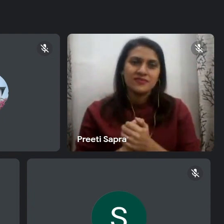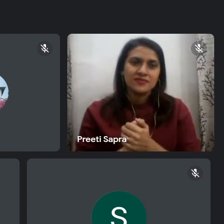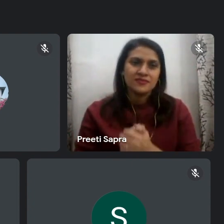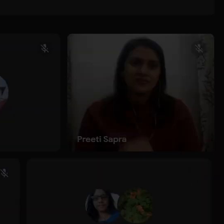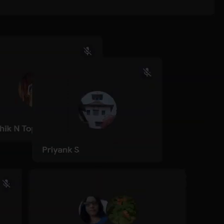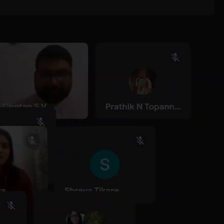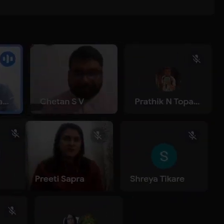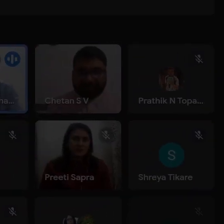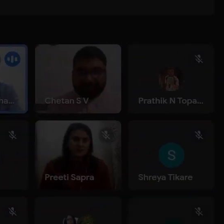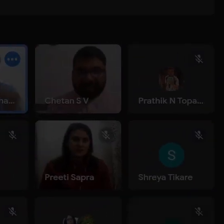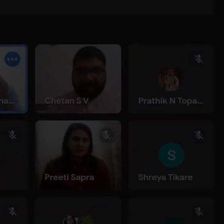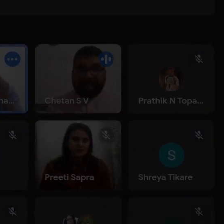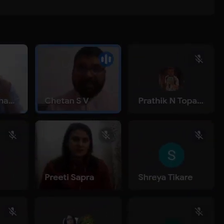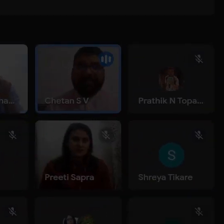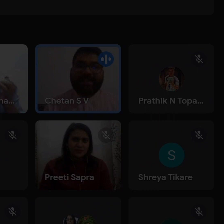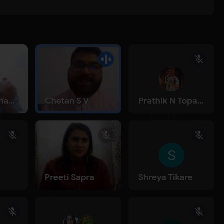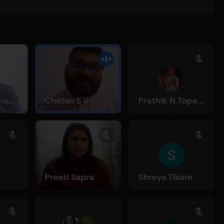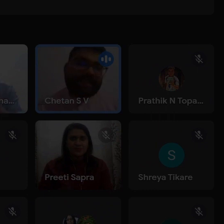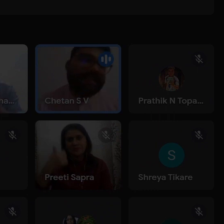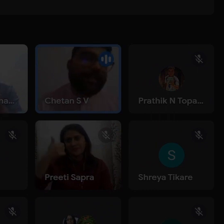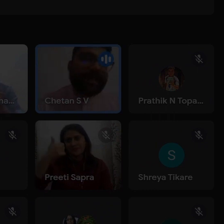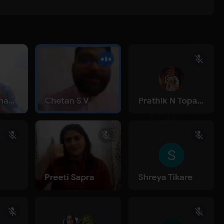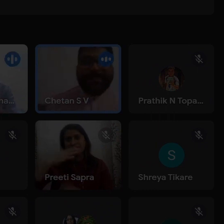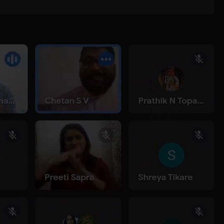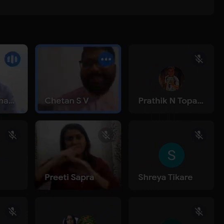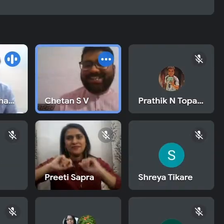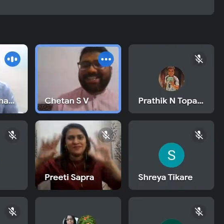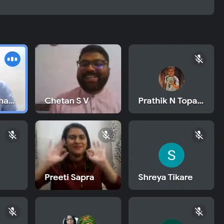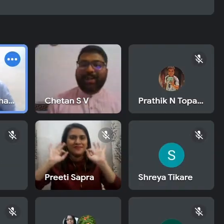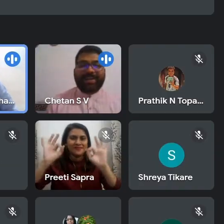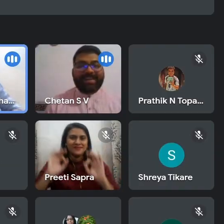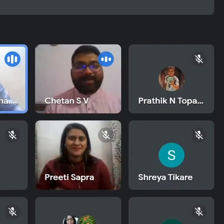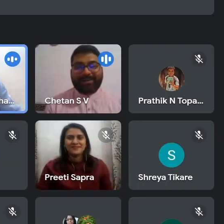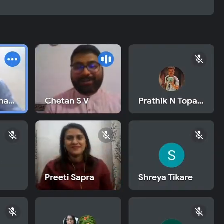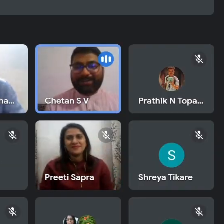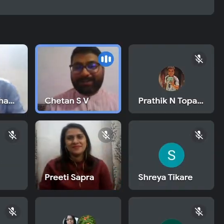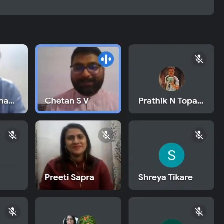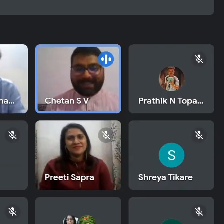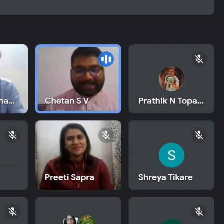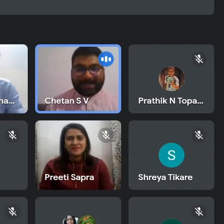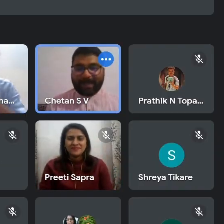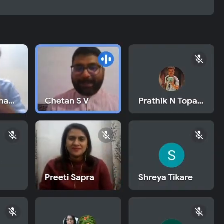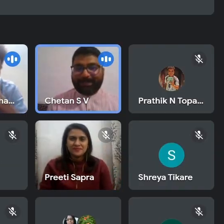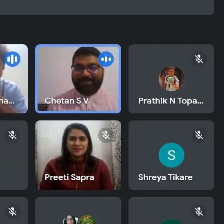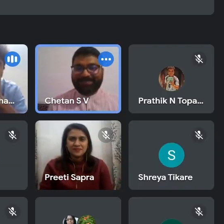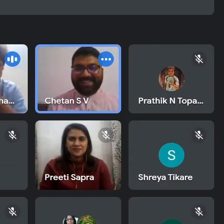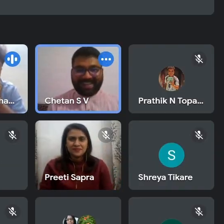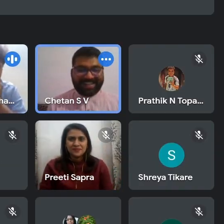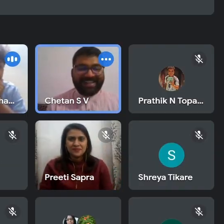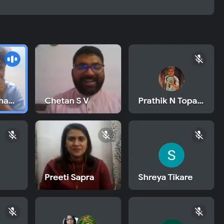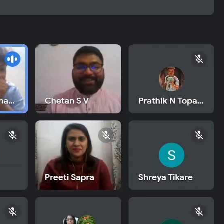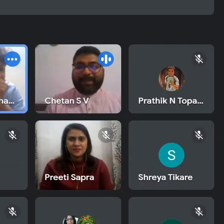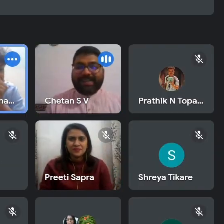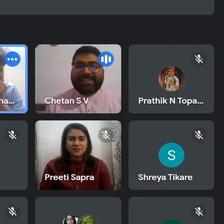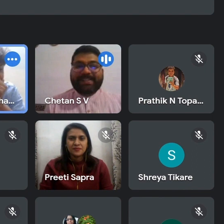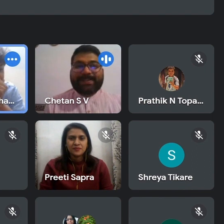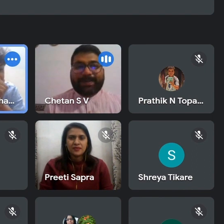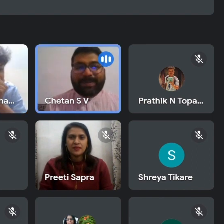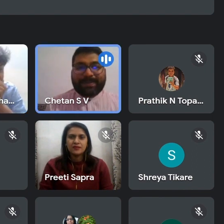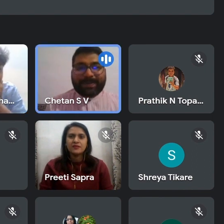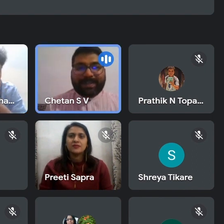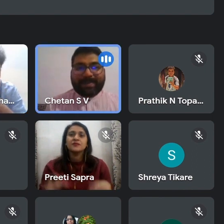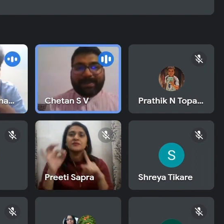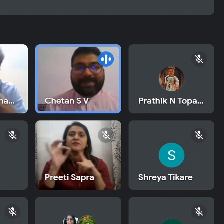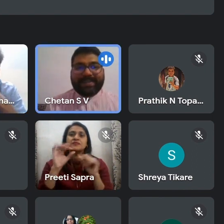Is it visible? Yes, yes, it's coming up. Wonderful. All right, let me Wonderful. introduce you first. Yep. So Parikshit is going